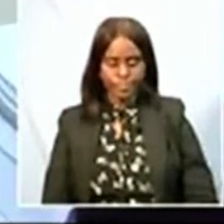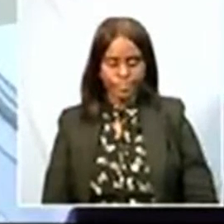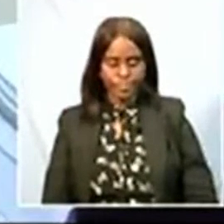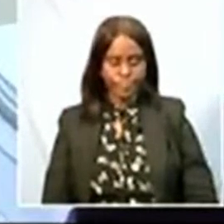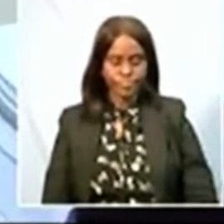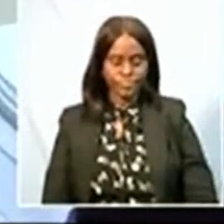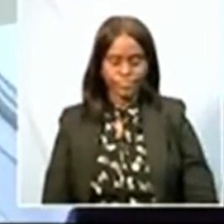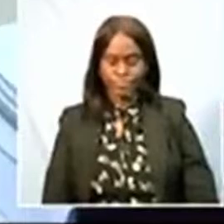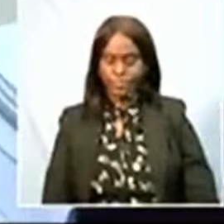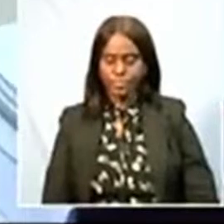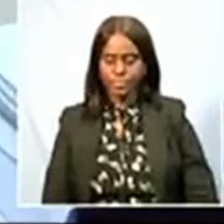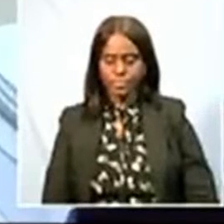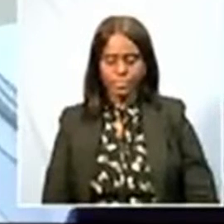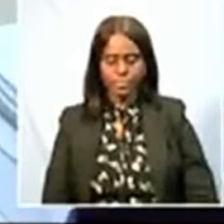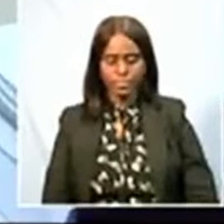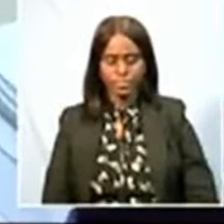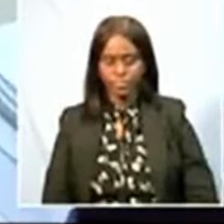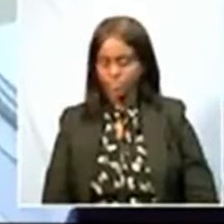Yeah.